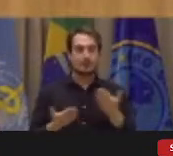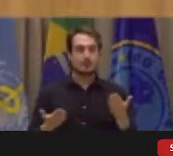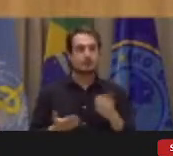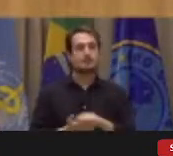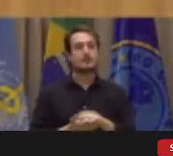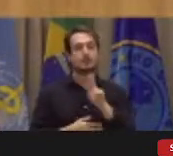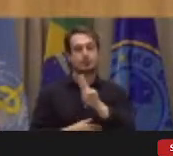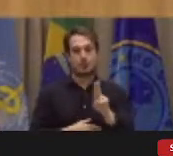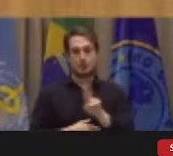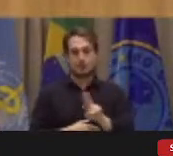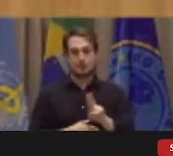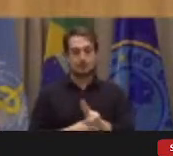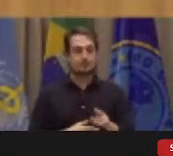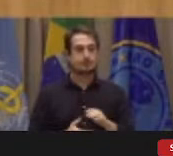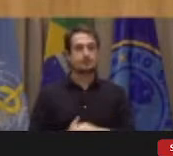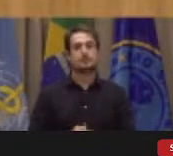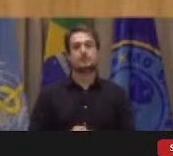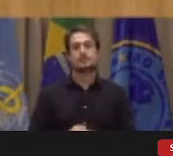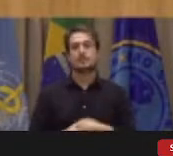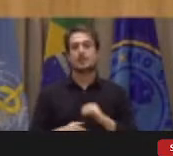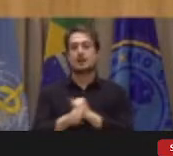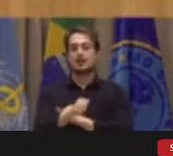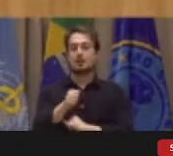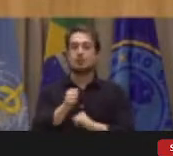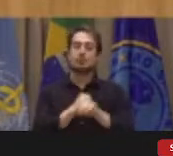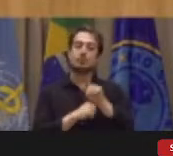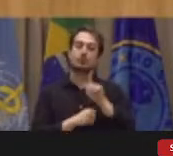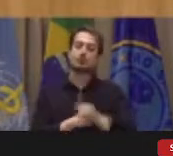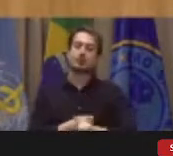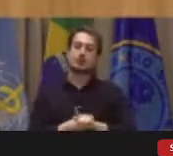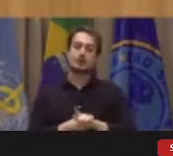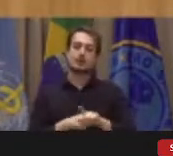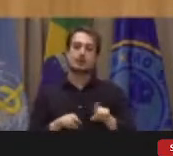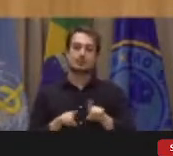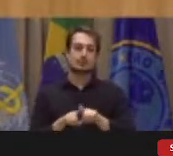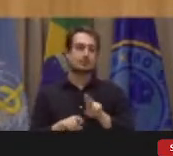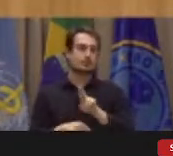Cristiane, Eva, and the Institute of